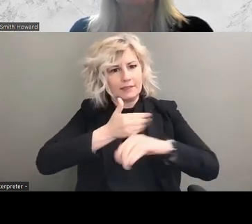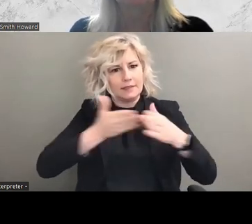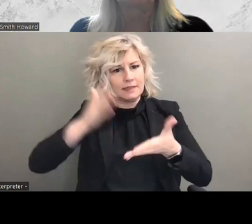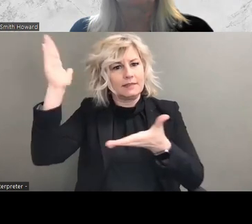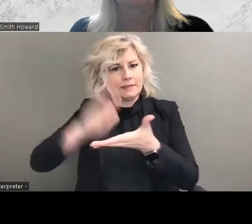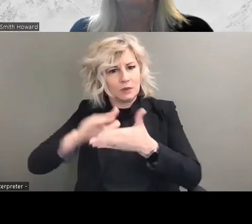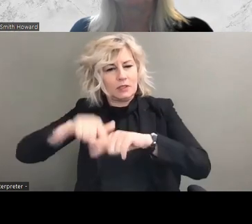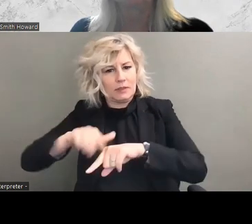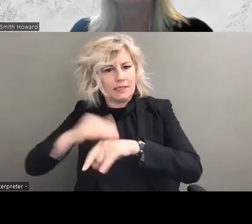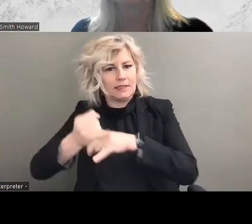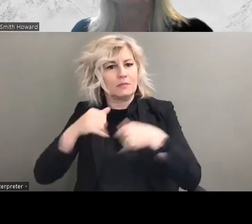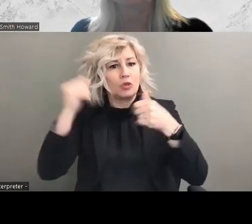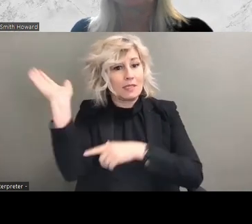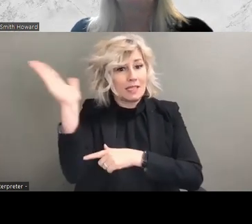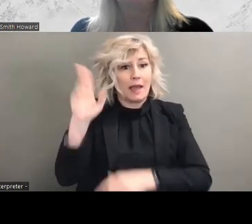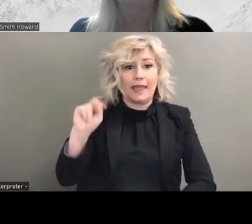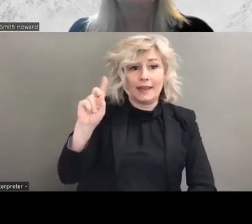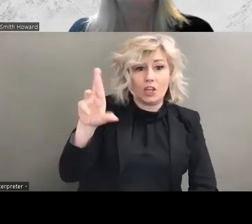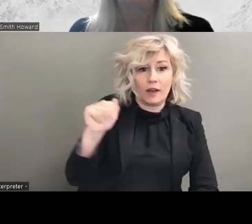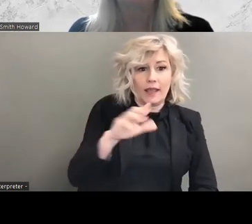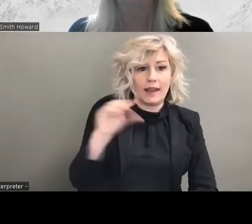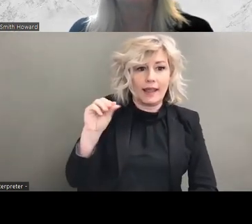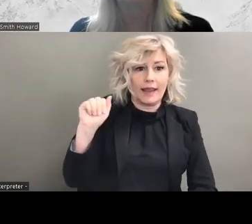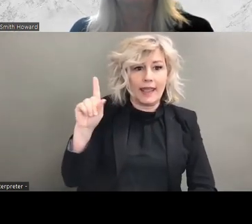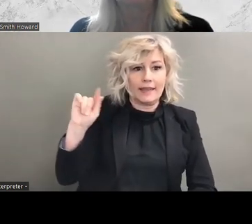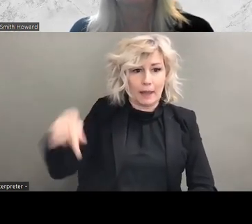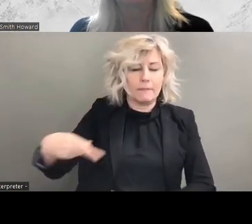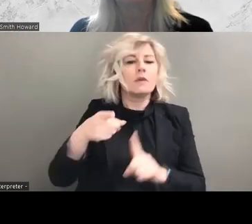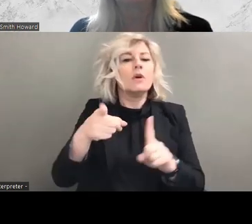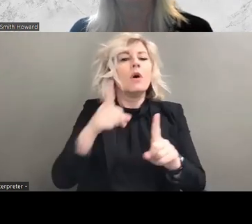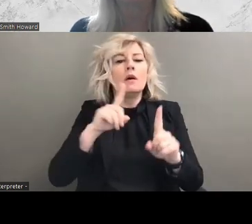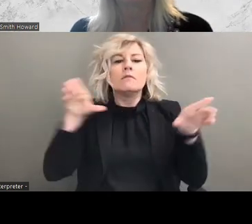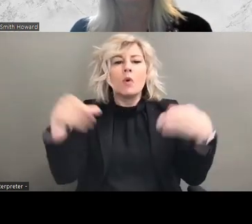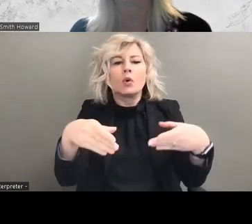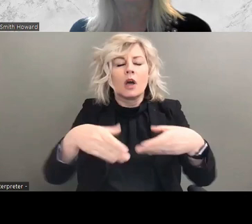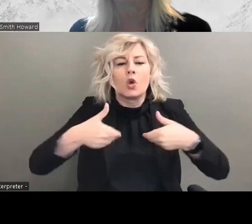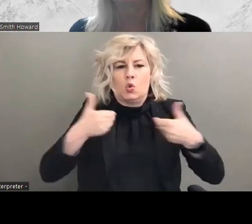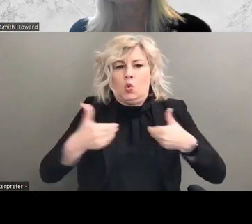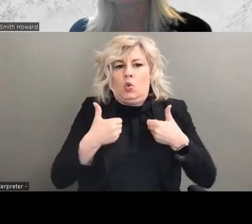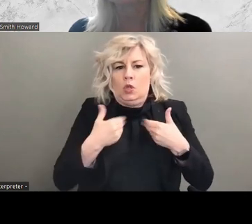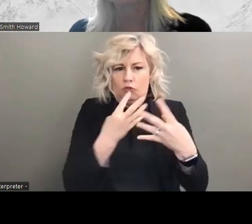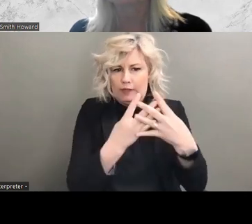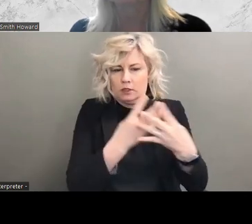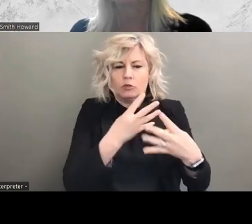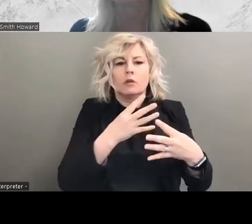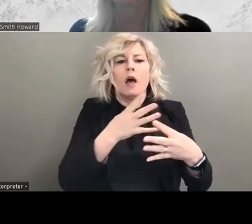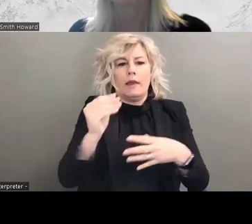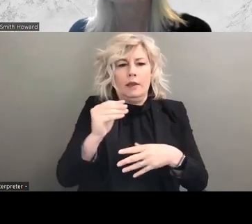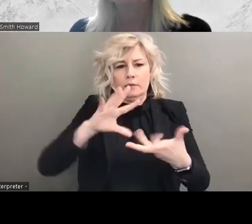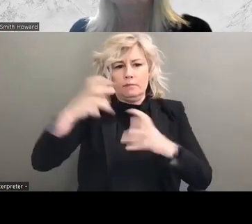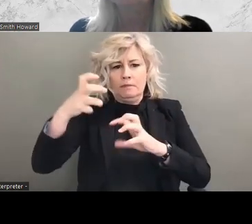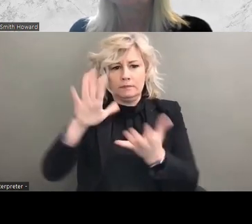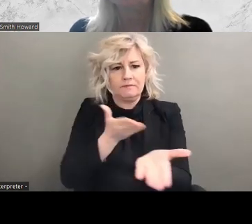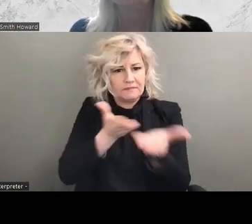presented by NDRN and ADAP, will focus more specifically on youth residential and crisis services. So we'll be